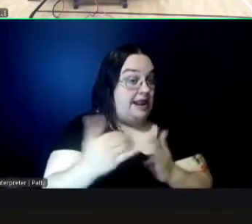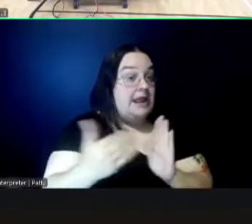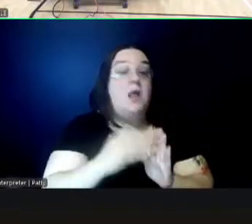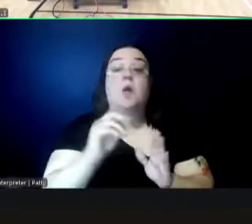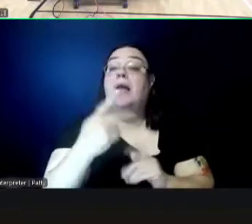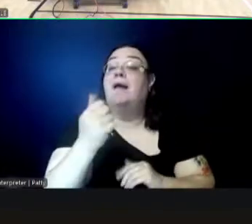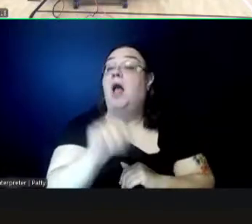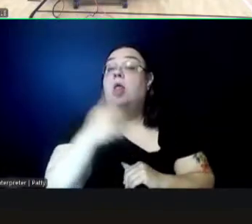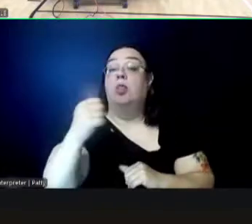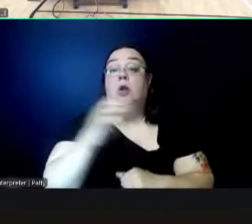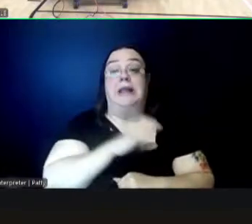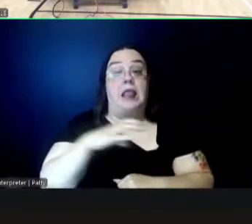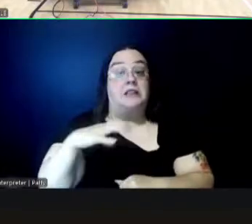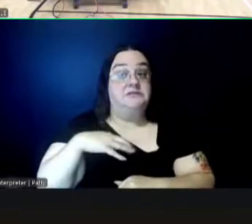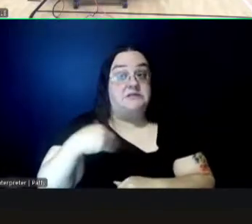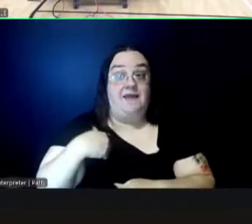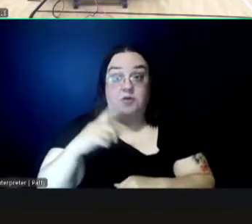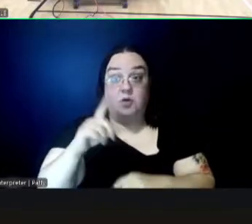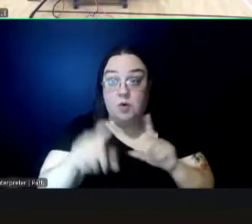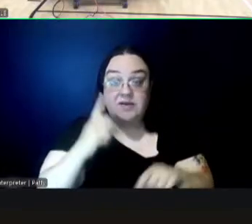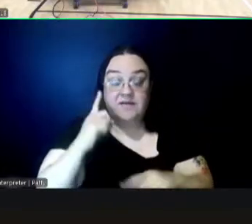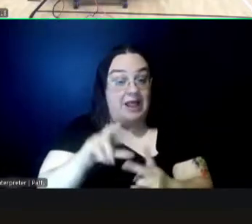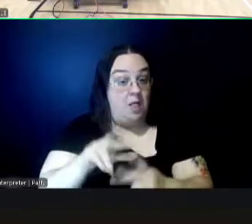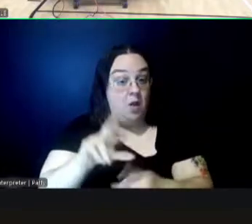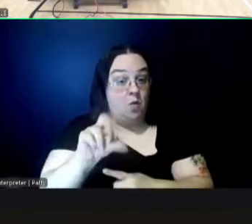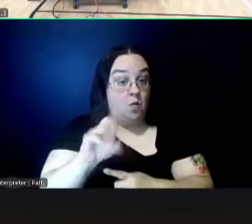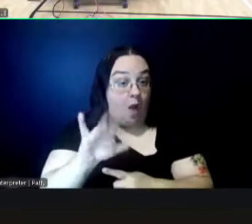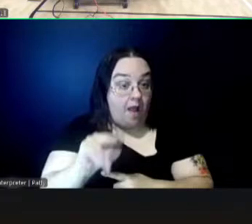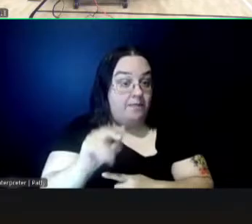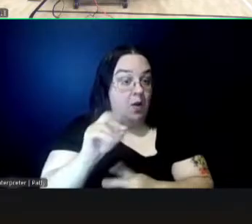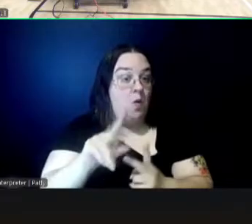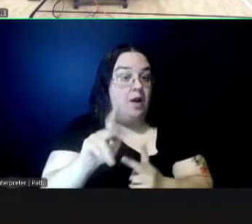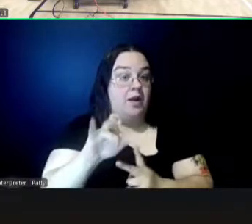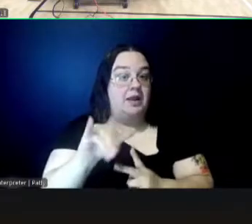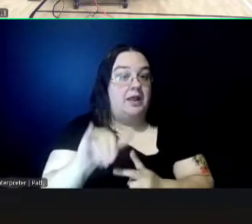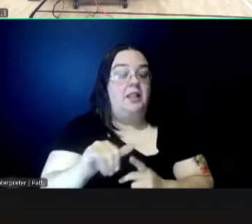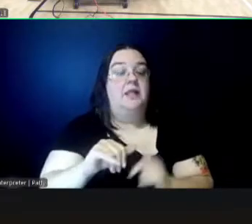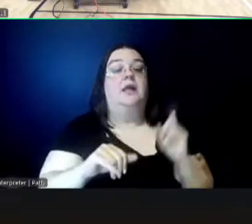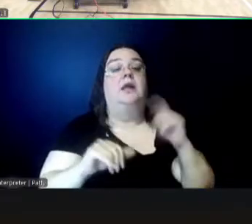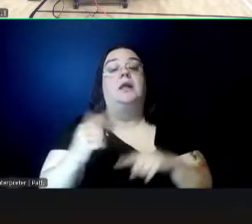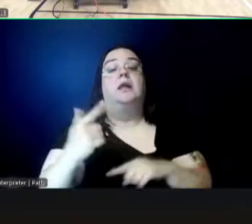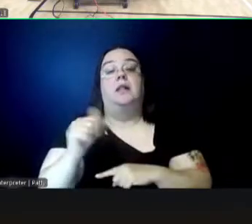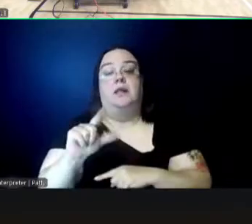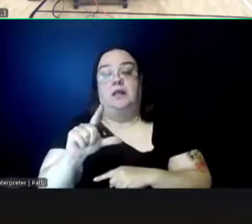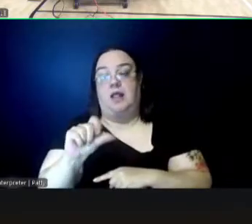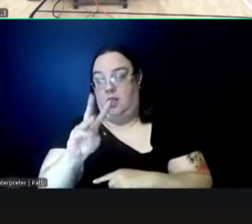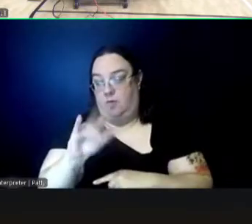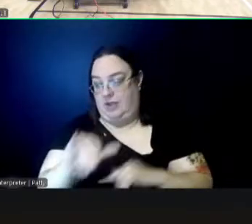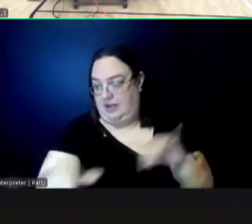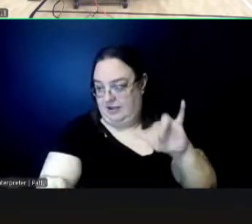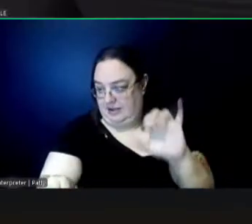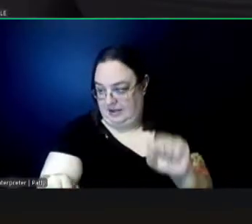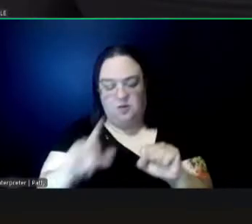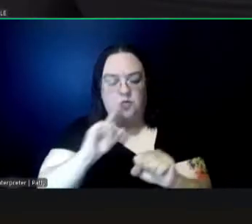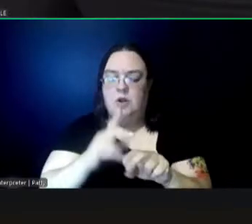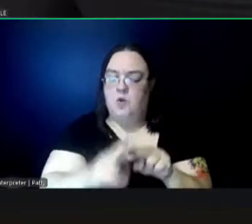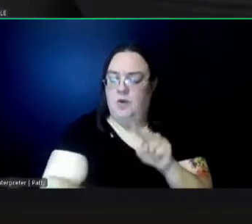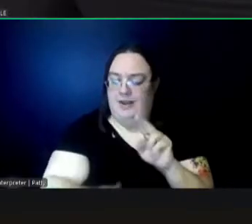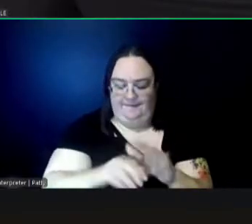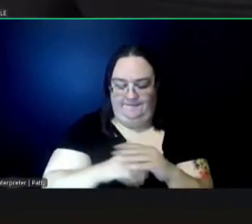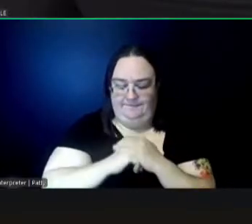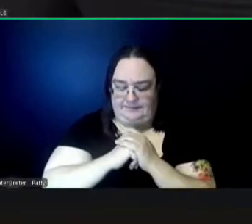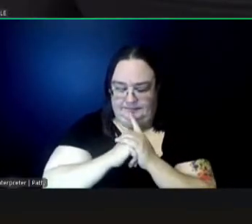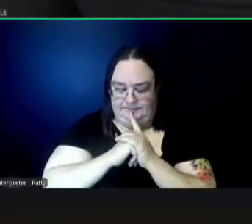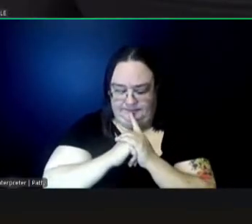member questions for either Robin or Kelly? Yes. Mr. Galloway. Just real quick, the